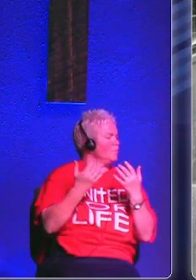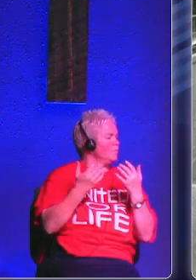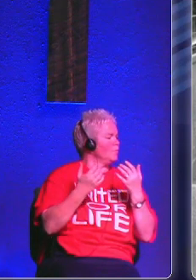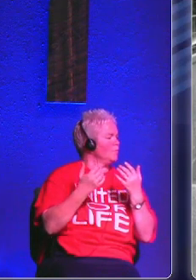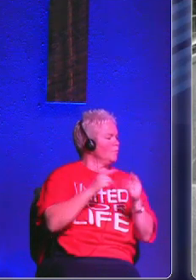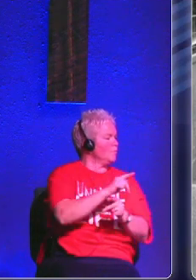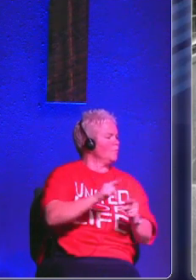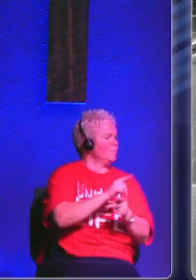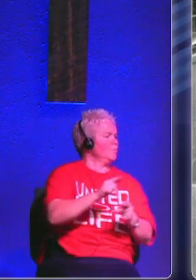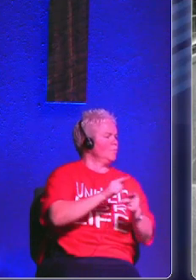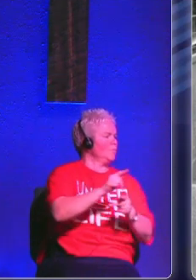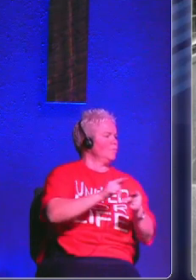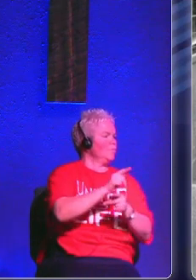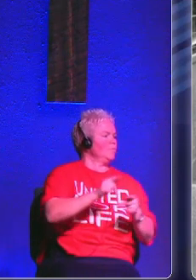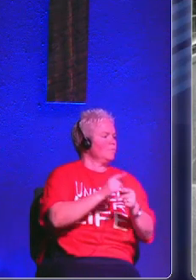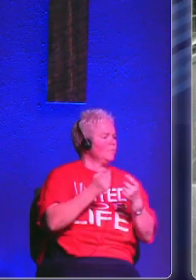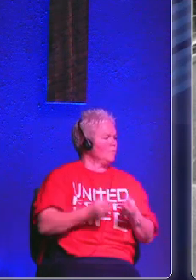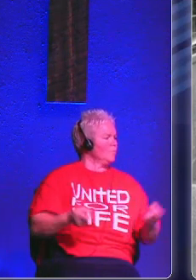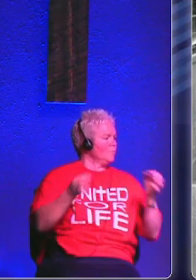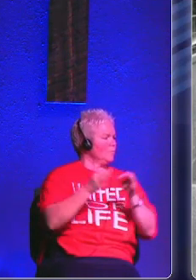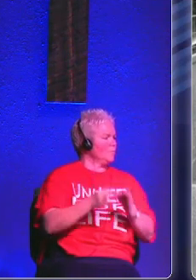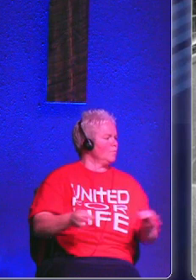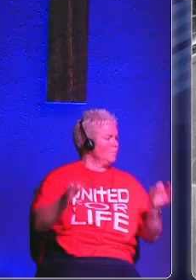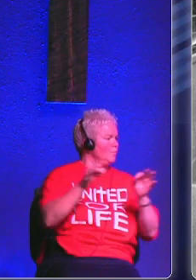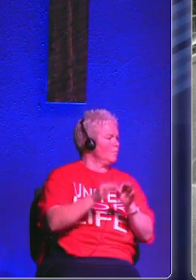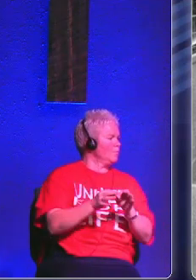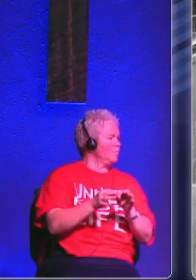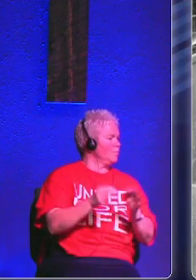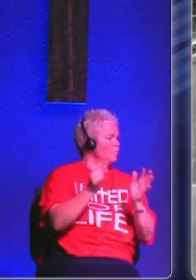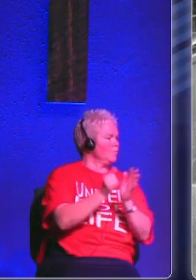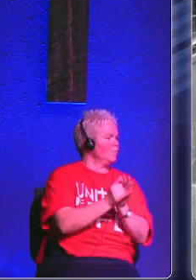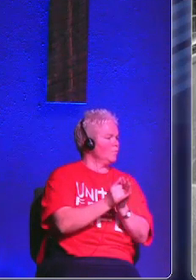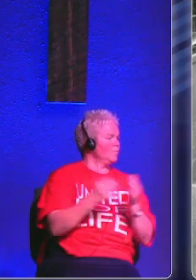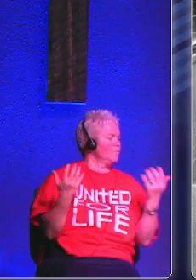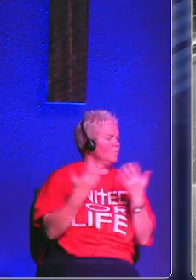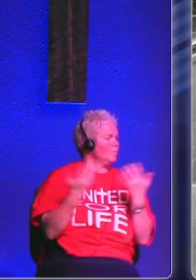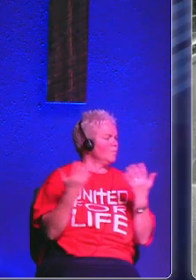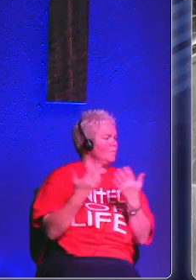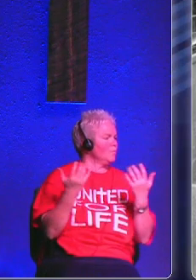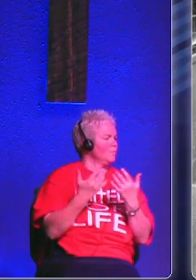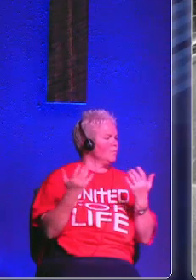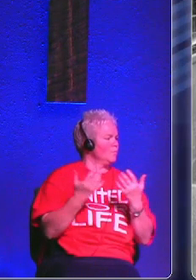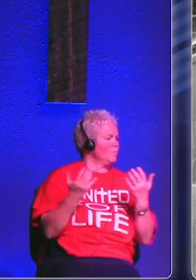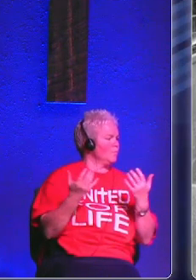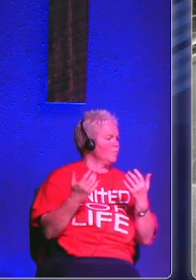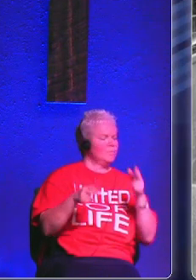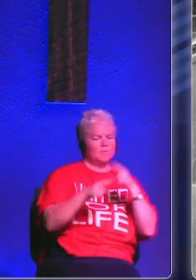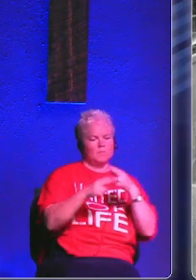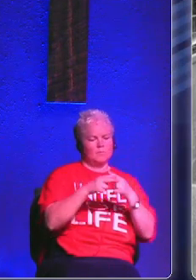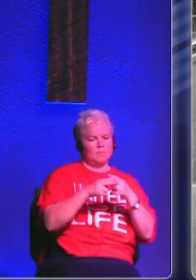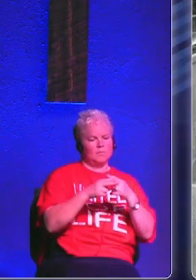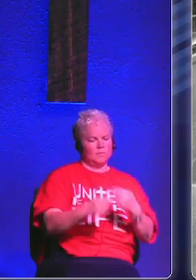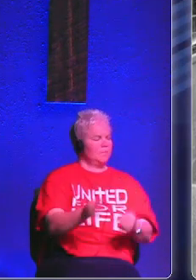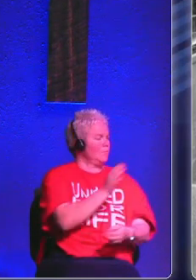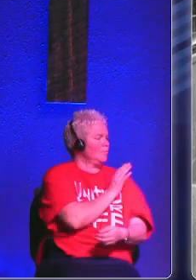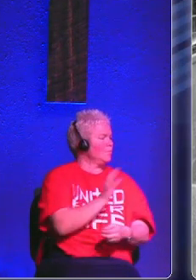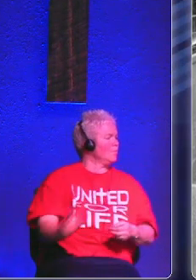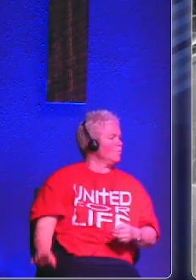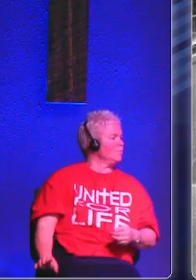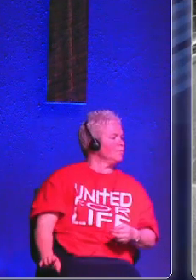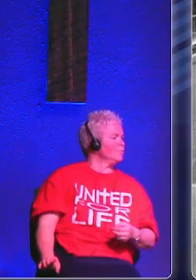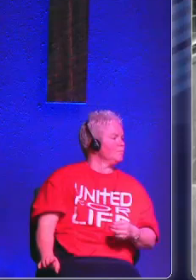serious caution and critical self-evaluation to avoid anything that might offend God or discredit the name